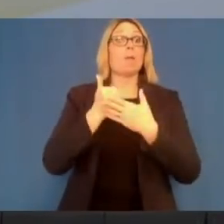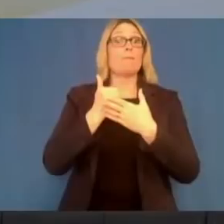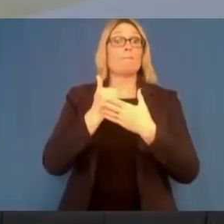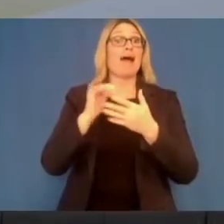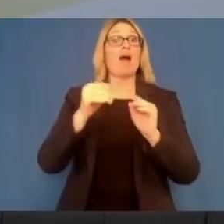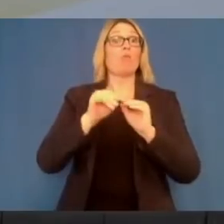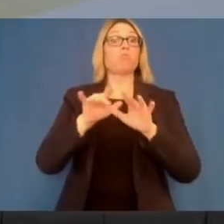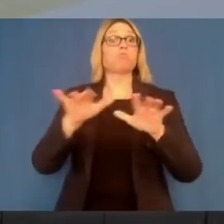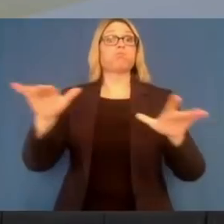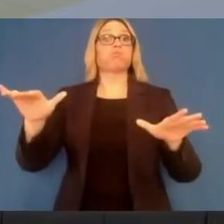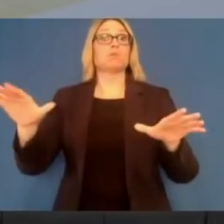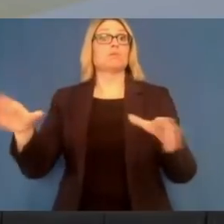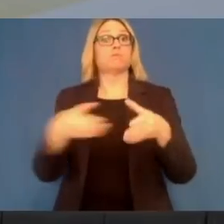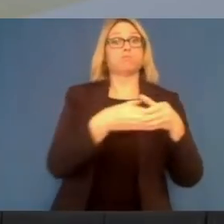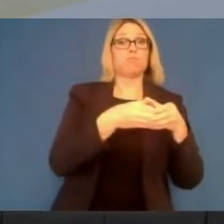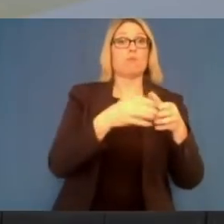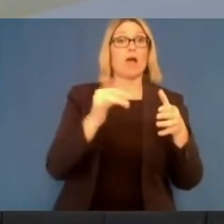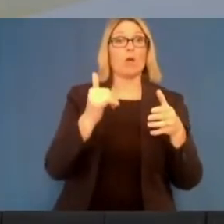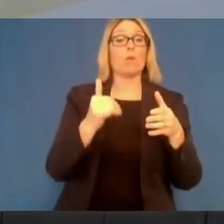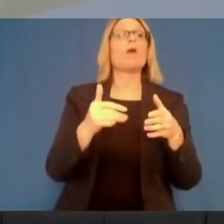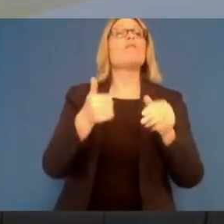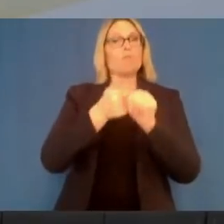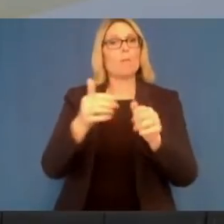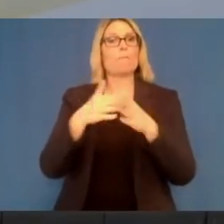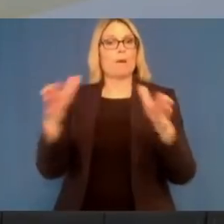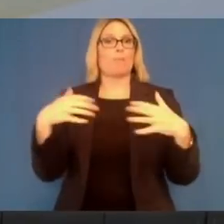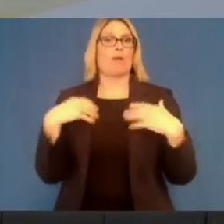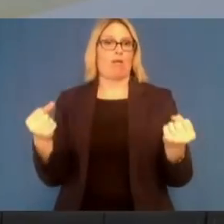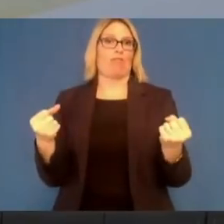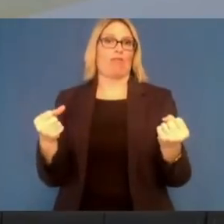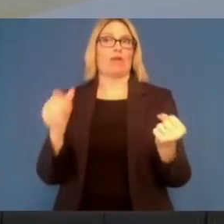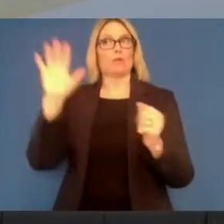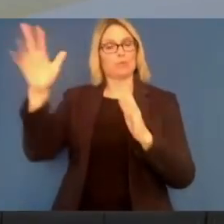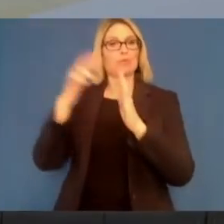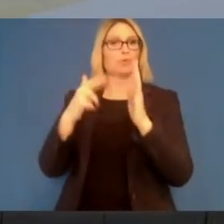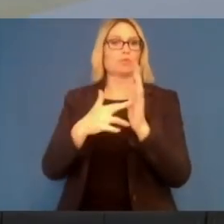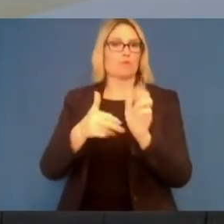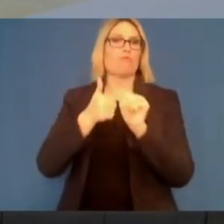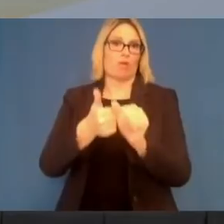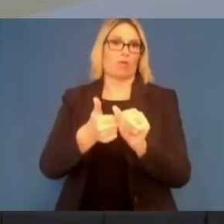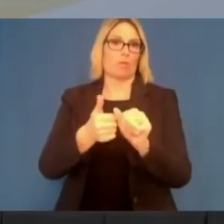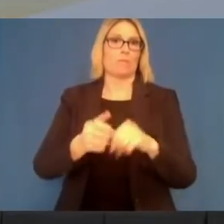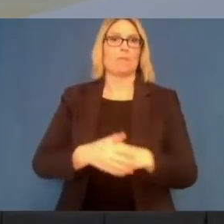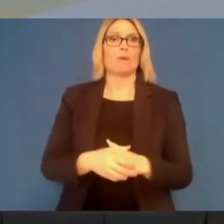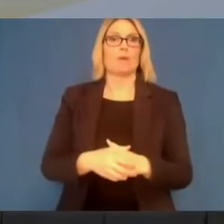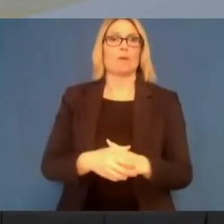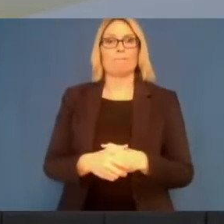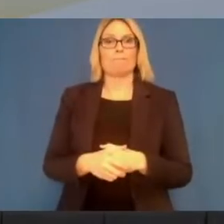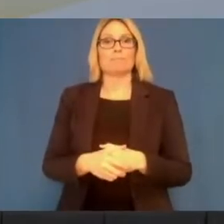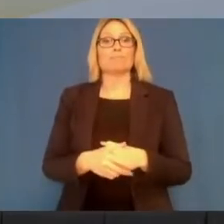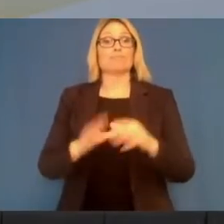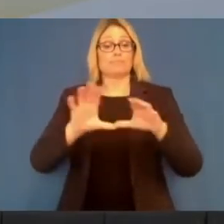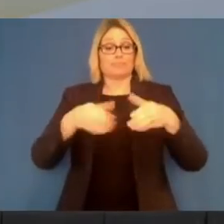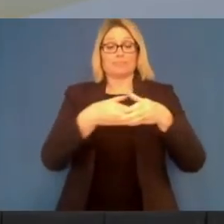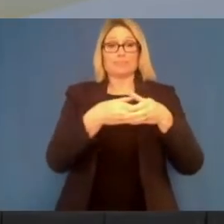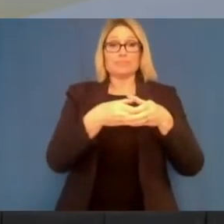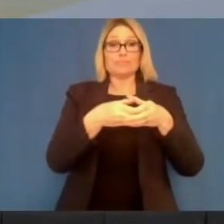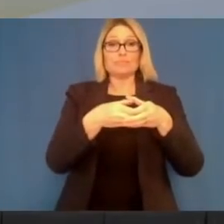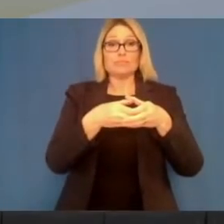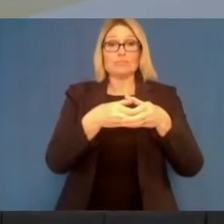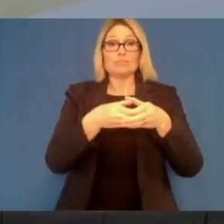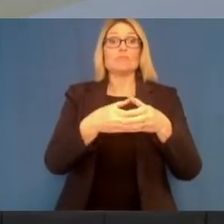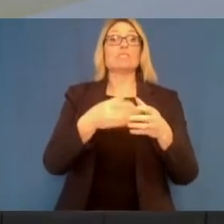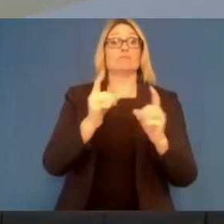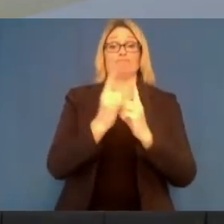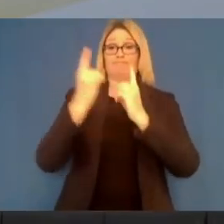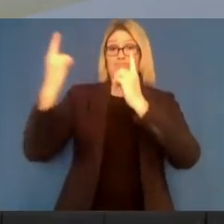of COVID-19 by respecting the public health measures put in place. We need to keep our circle of contacts small, keep 6 feet